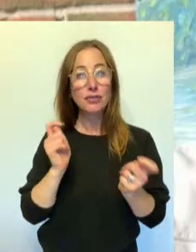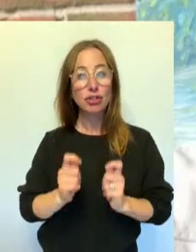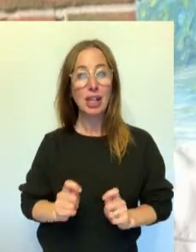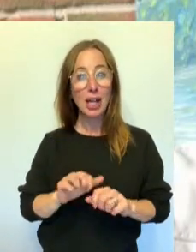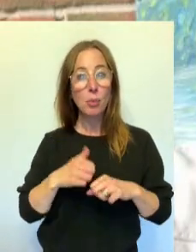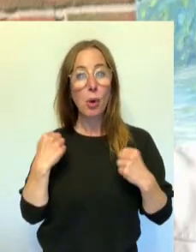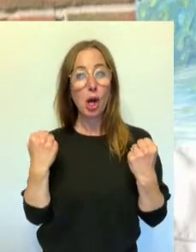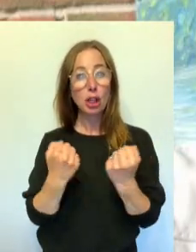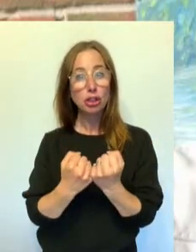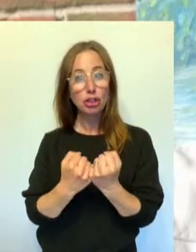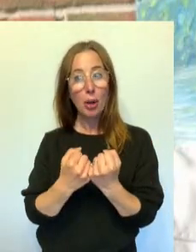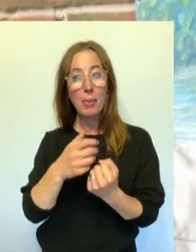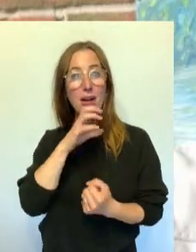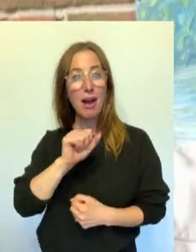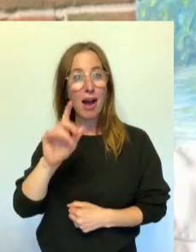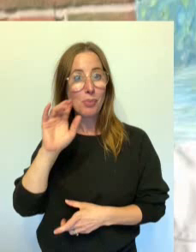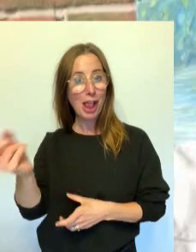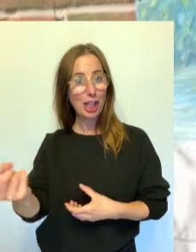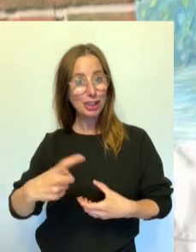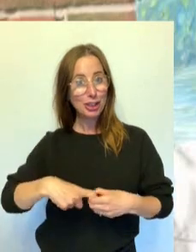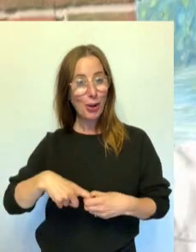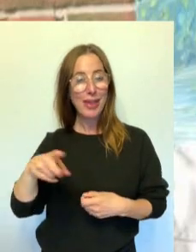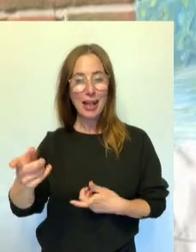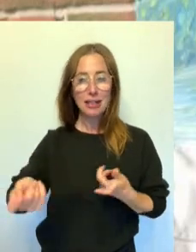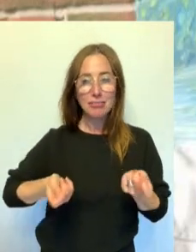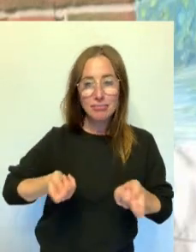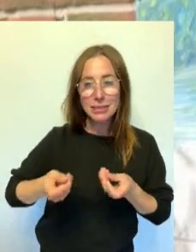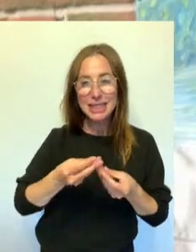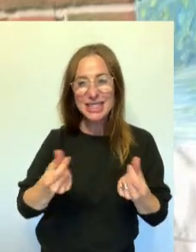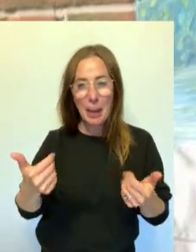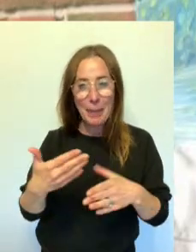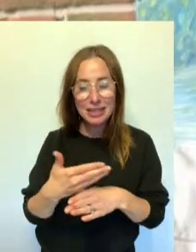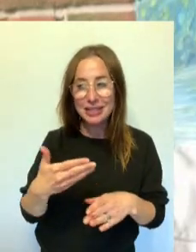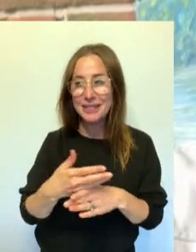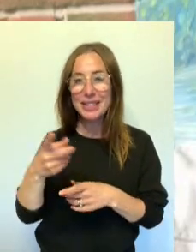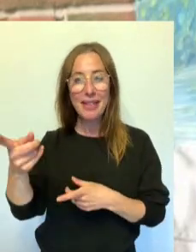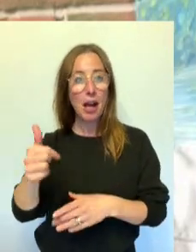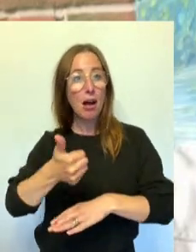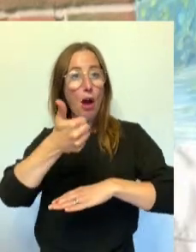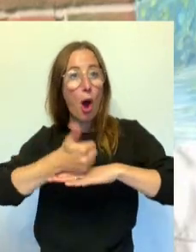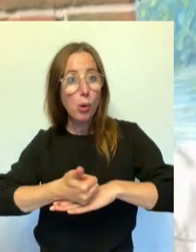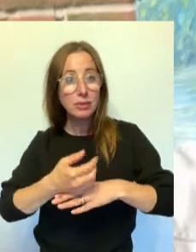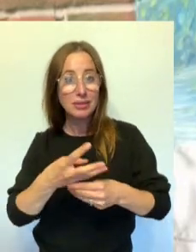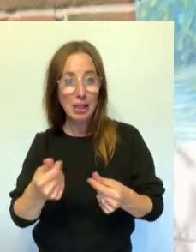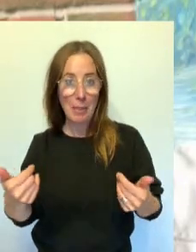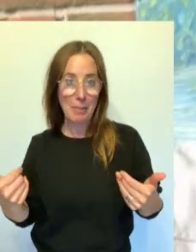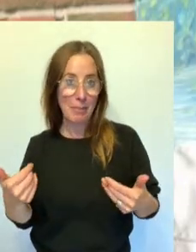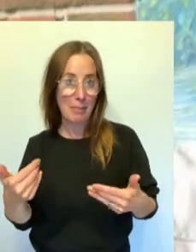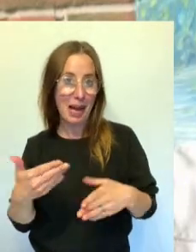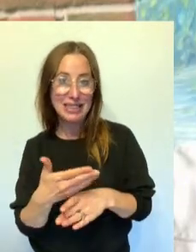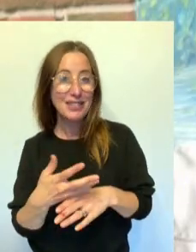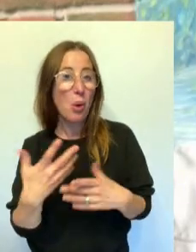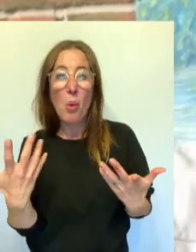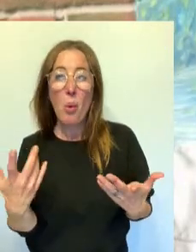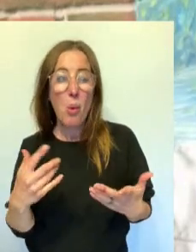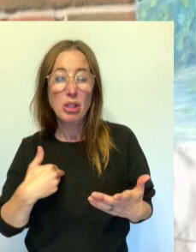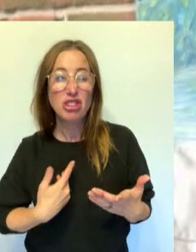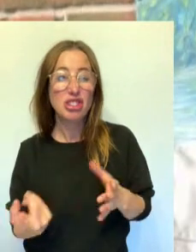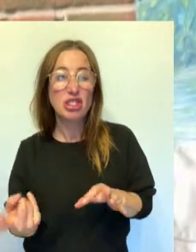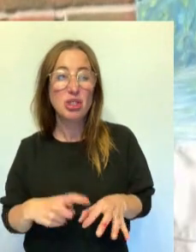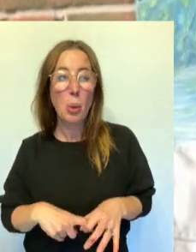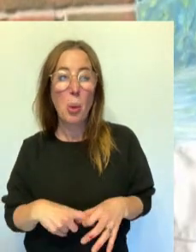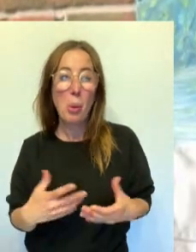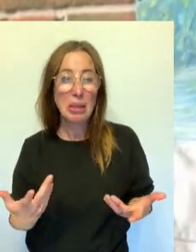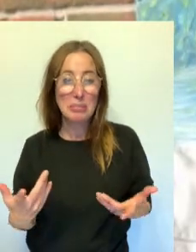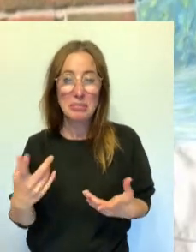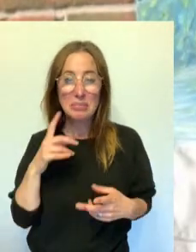help facilitate and host some of the activities, which is great. And we will be basically uploading